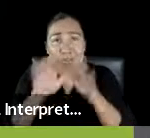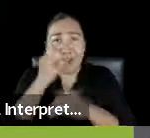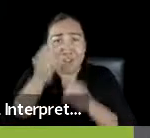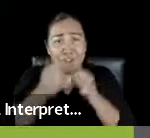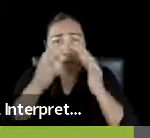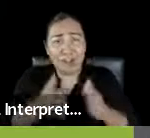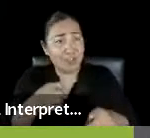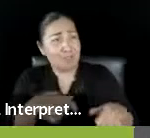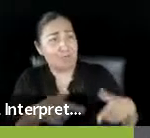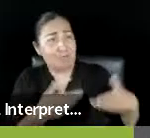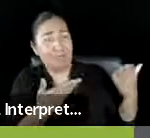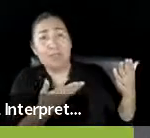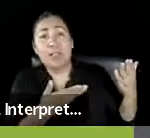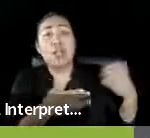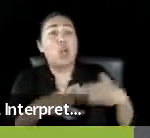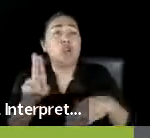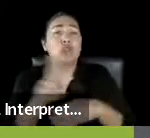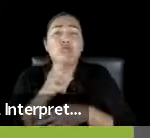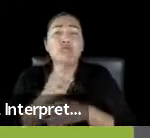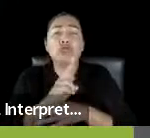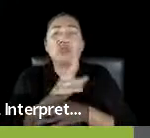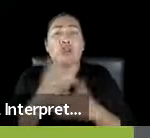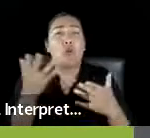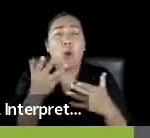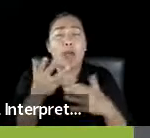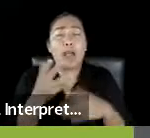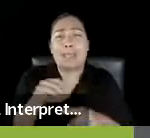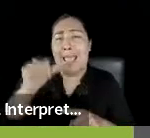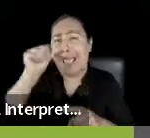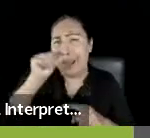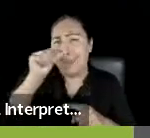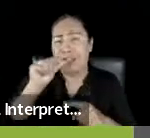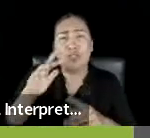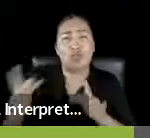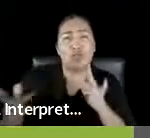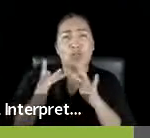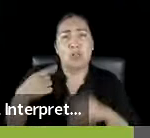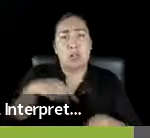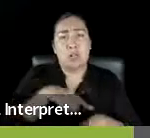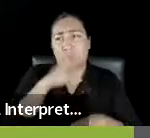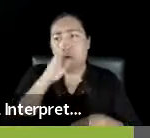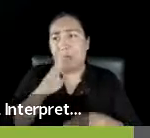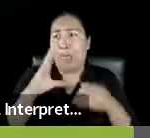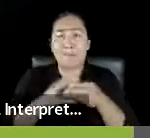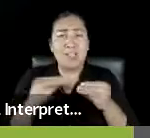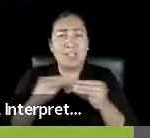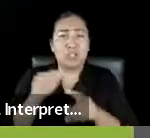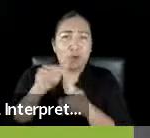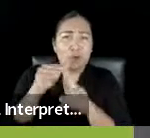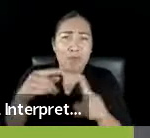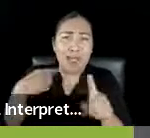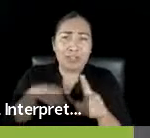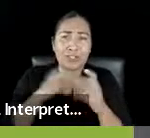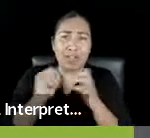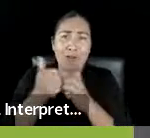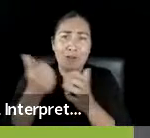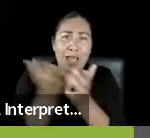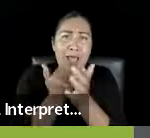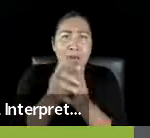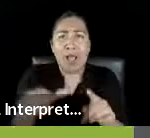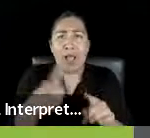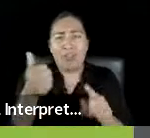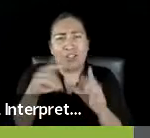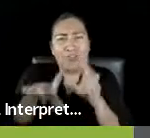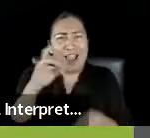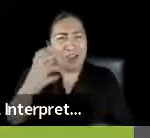our youth utilized the medium of animation to reach directly to us with a message that reminds us how to help others find their reasons for